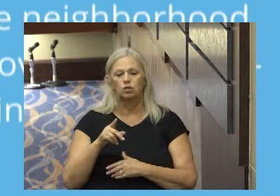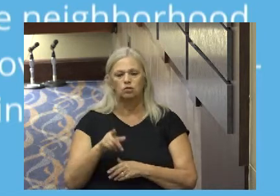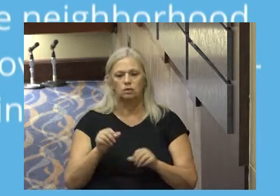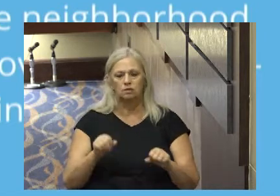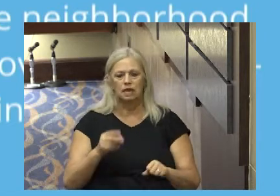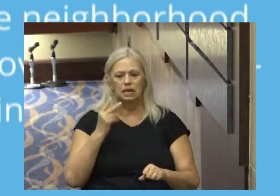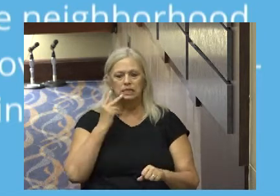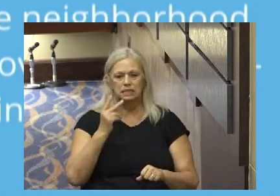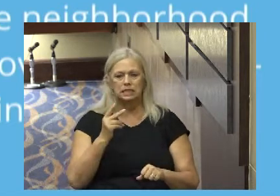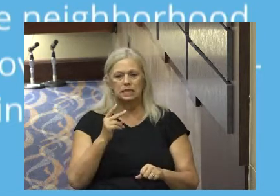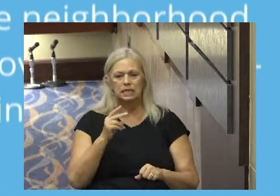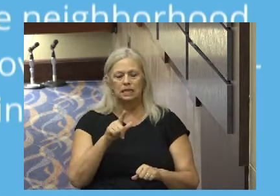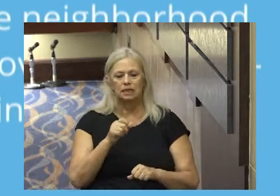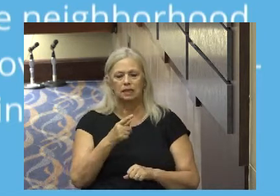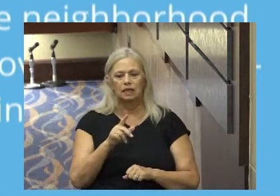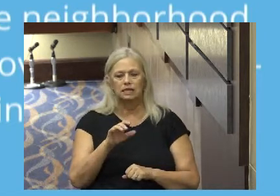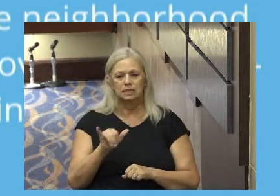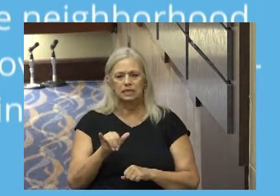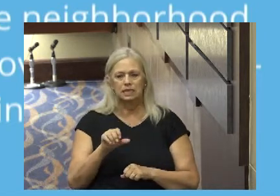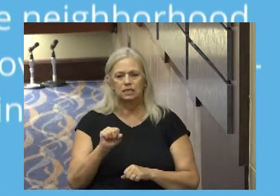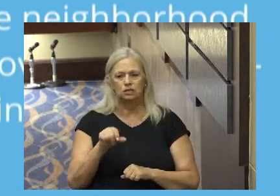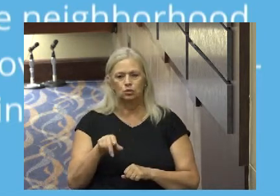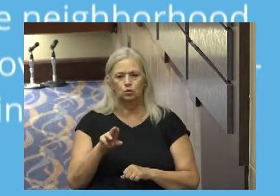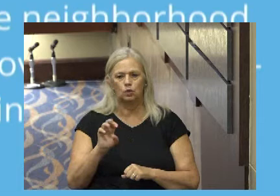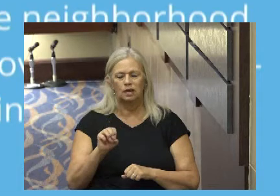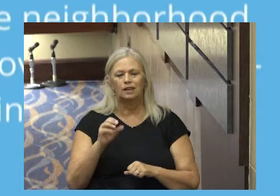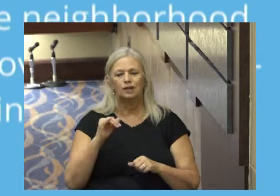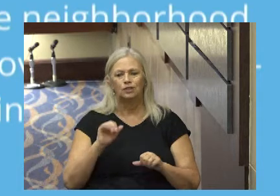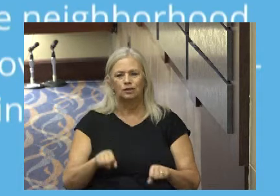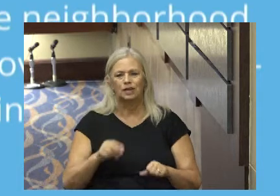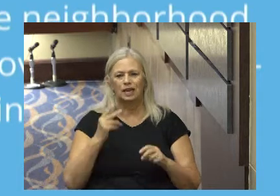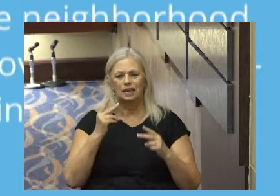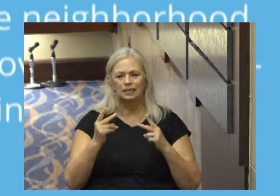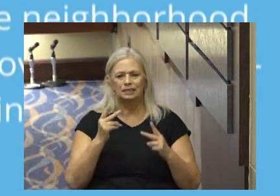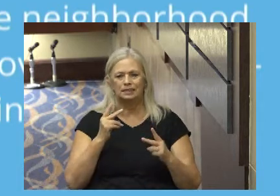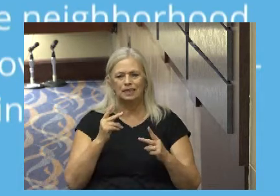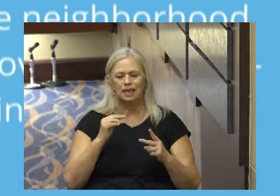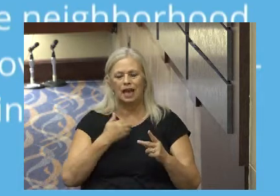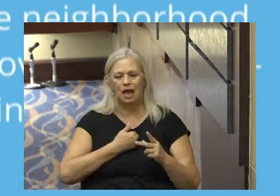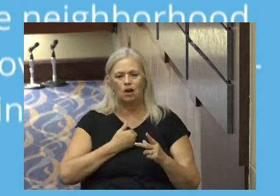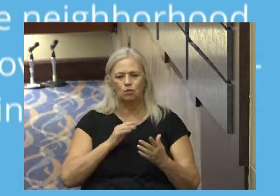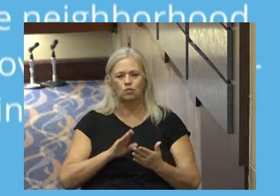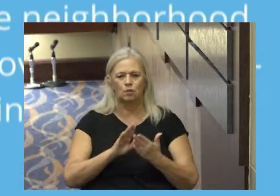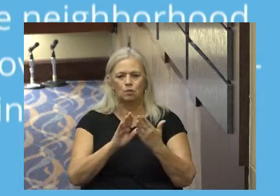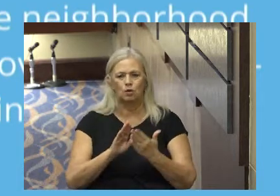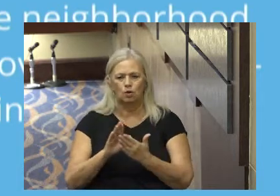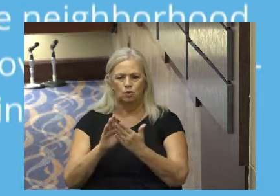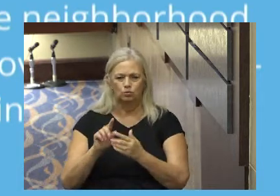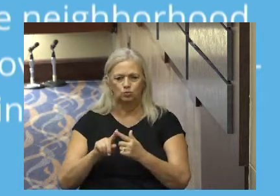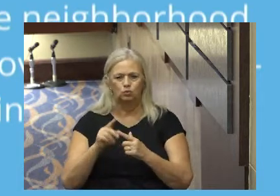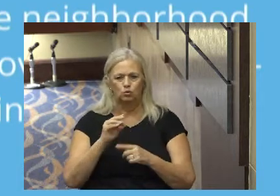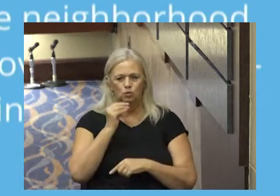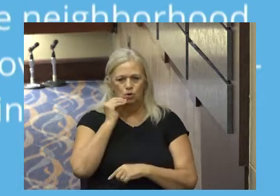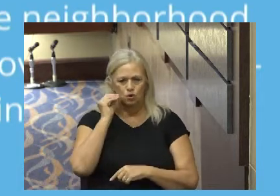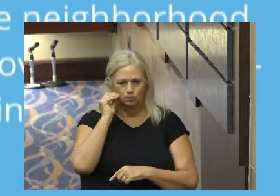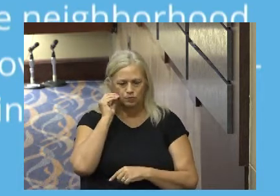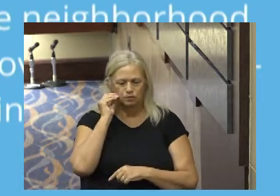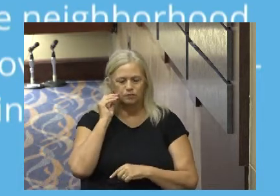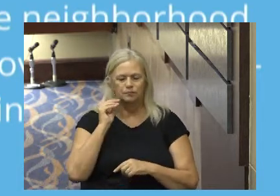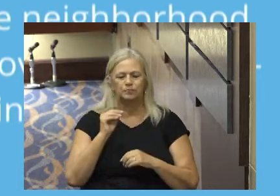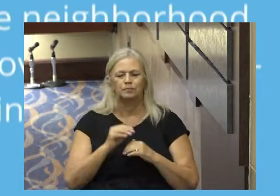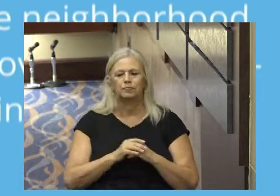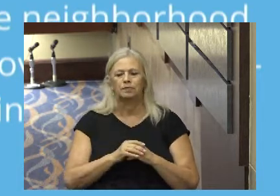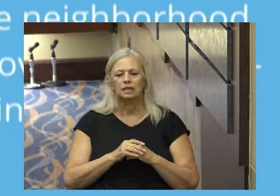to fit the neighborhood nicely with our wainscot approach to these homes. And